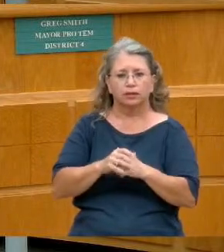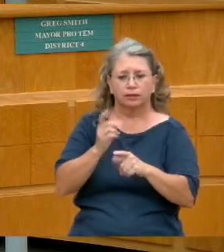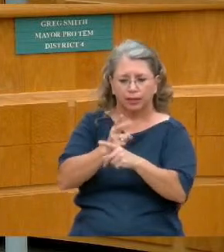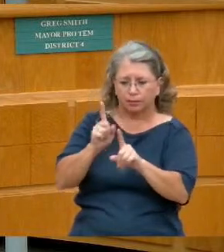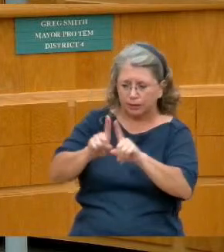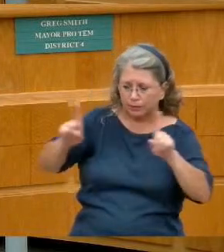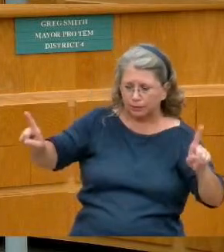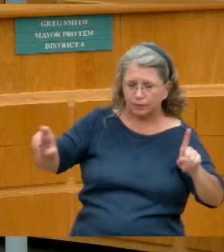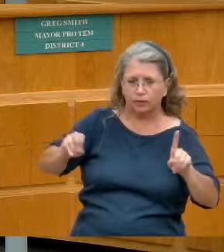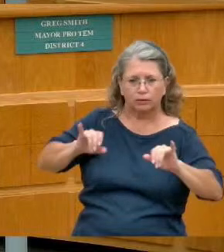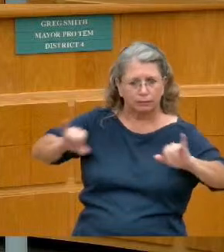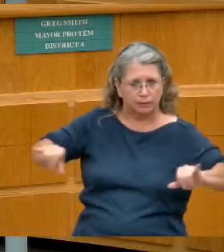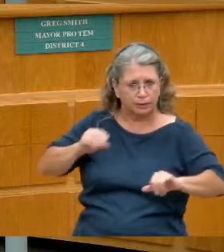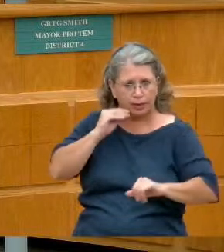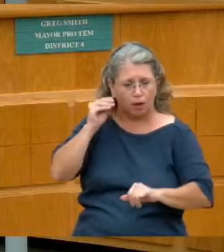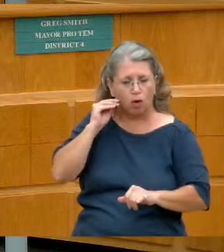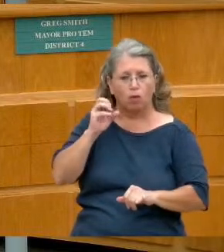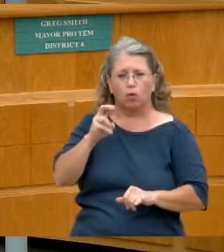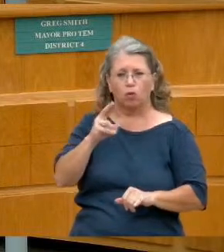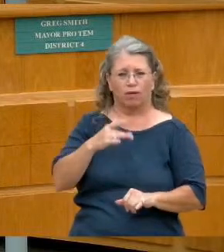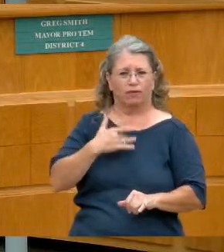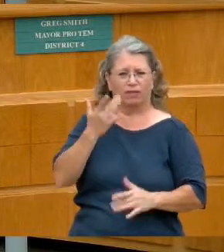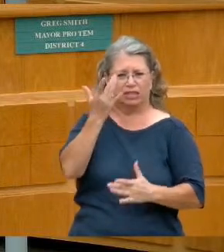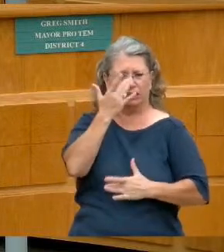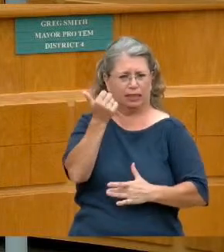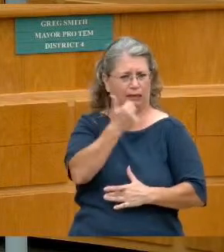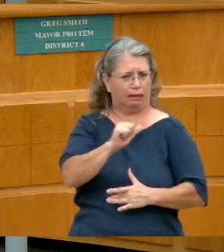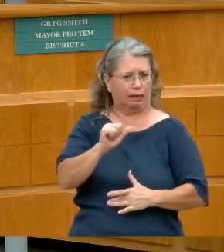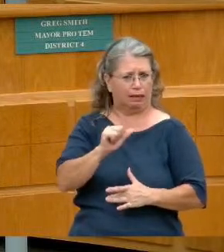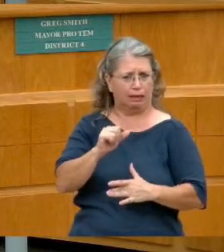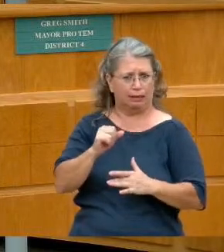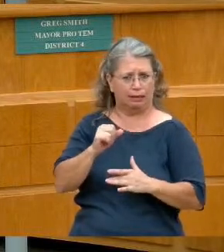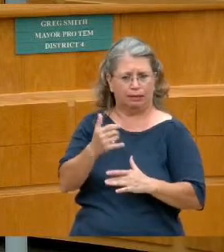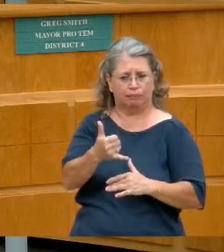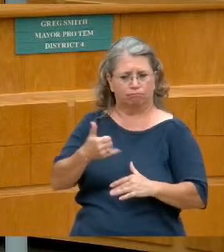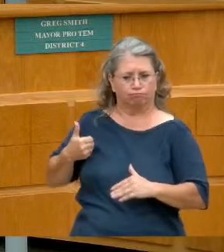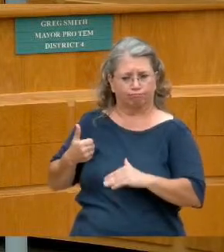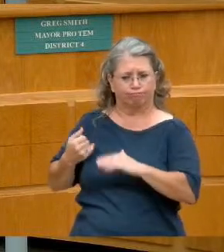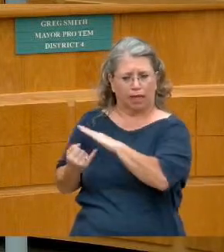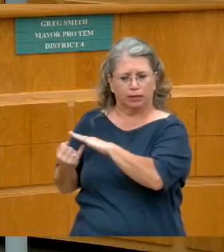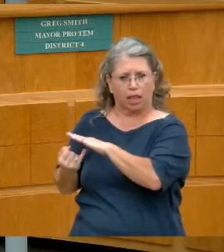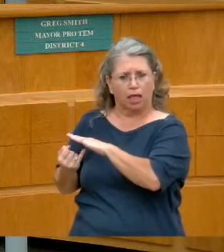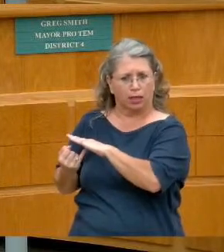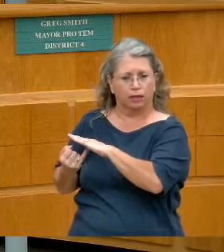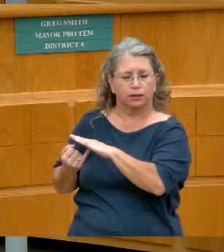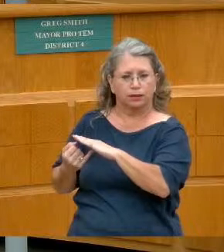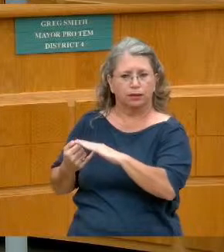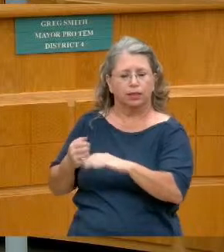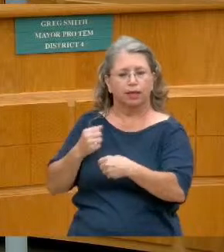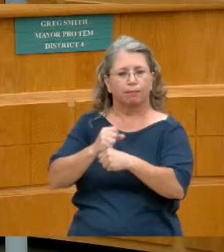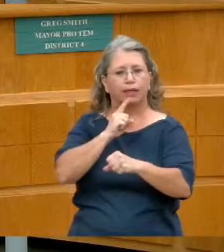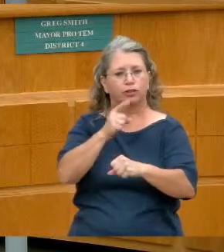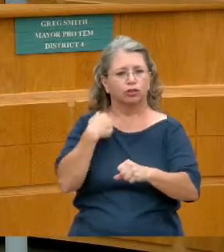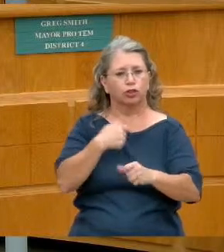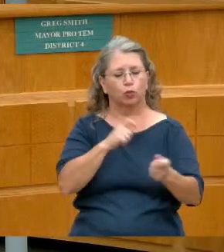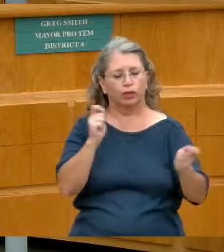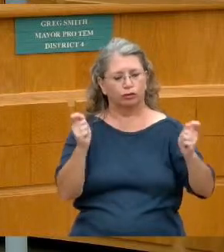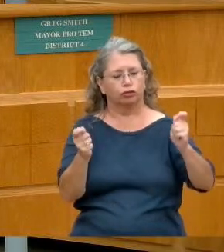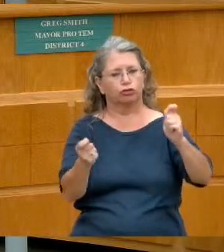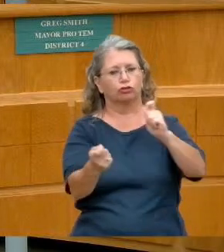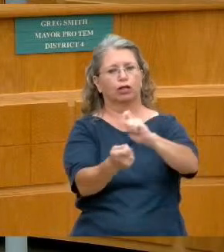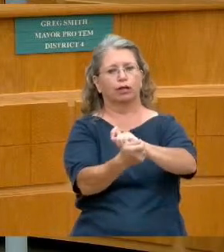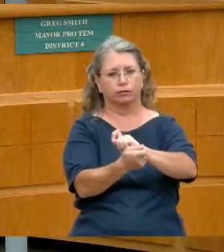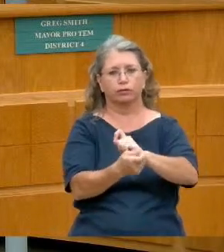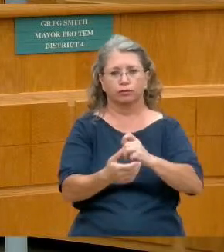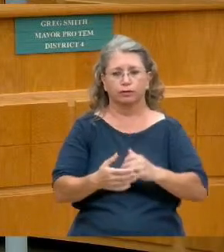distancing and self-isolating when you're symptomatic, that'll help to make sure that we change this trend and we turn down that dial.